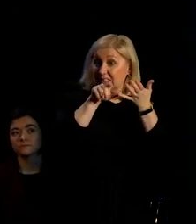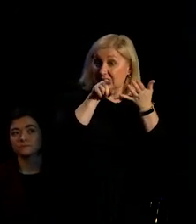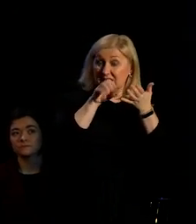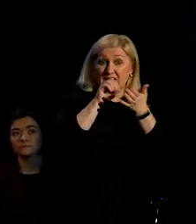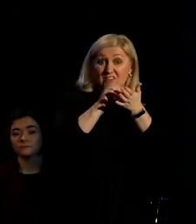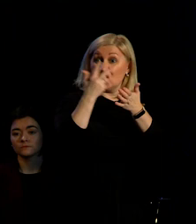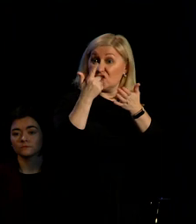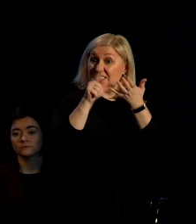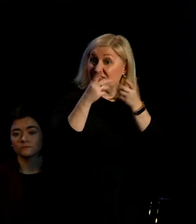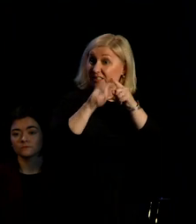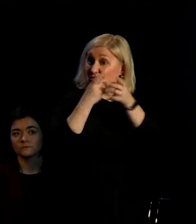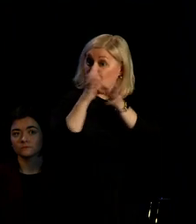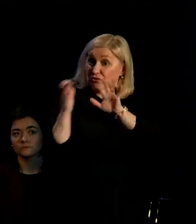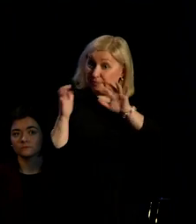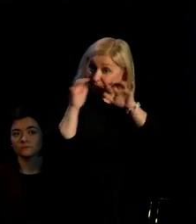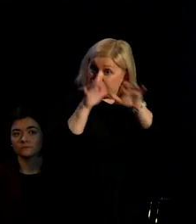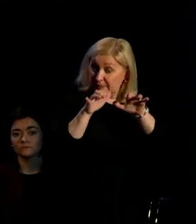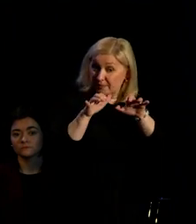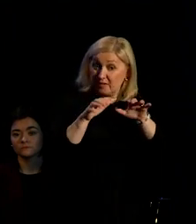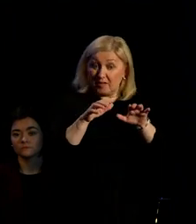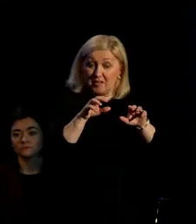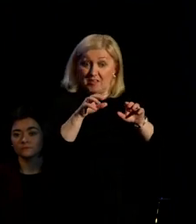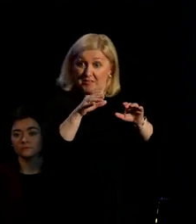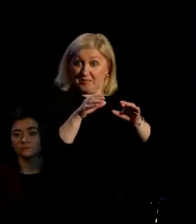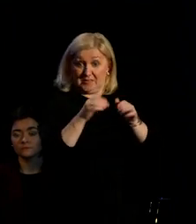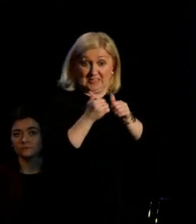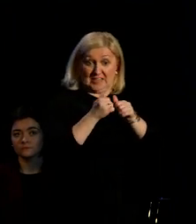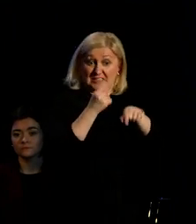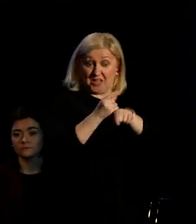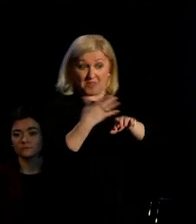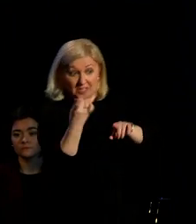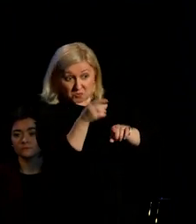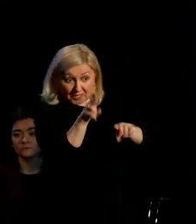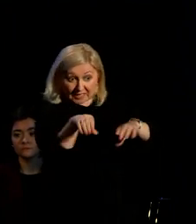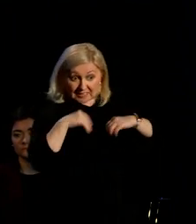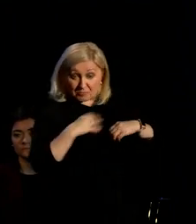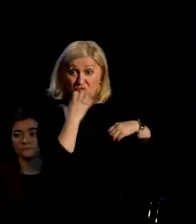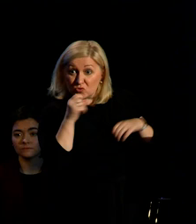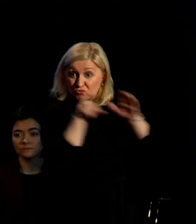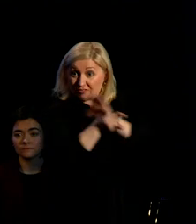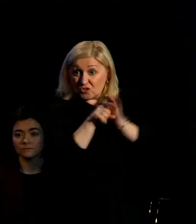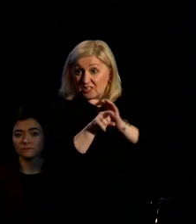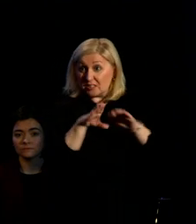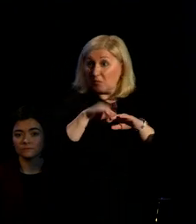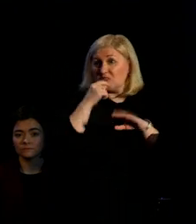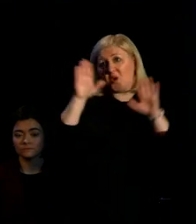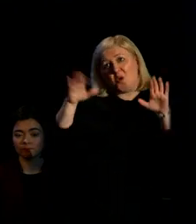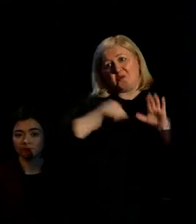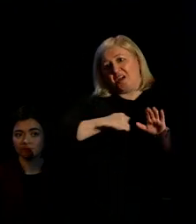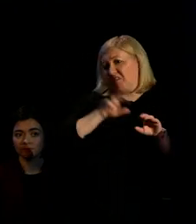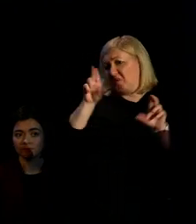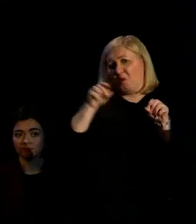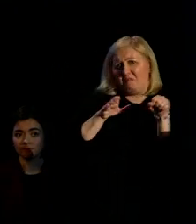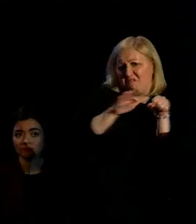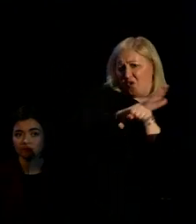at the event were asked if they would accept Jewish refugees. Most countries said they had no room for Jews or that their quotas